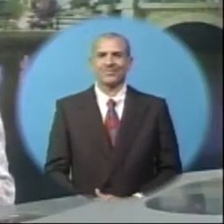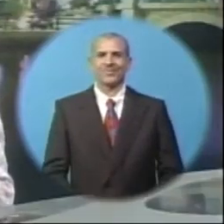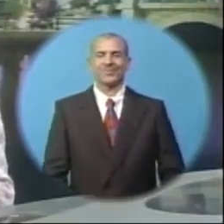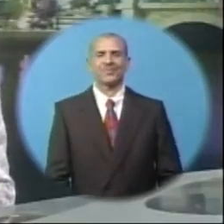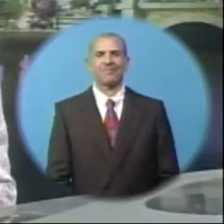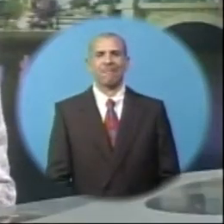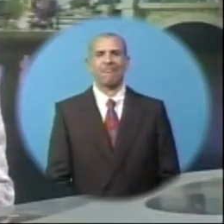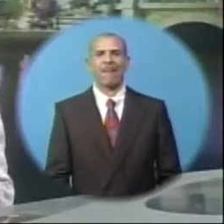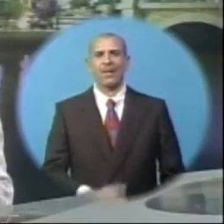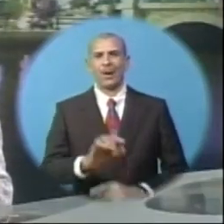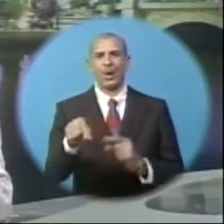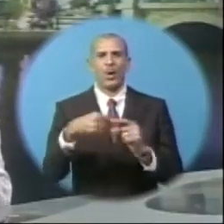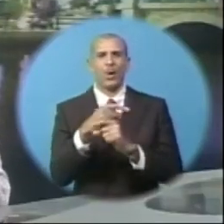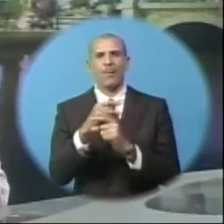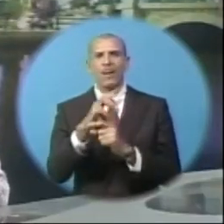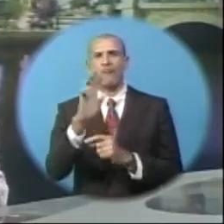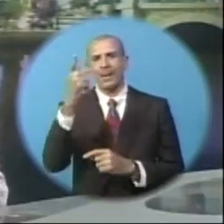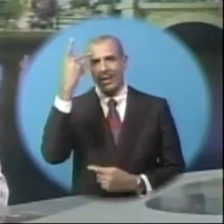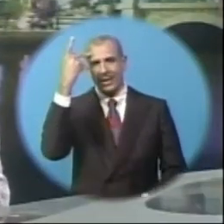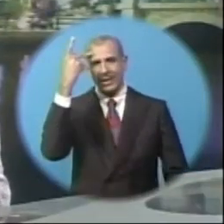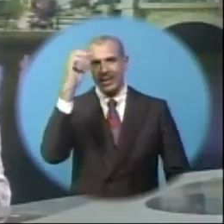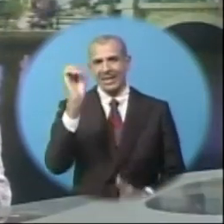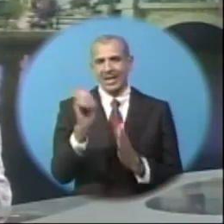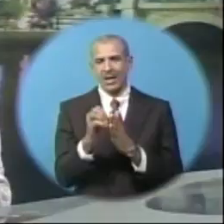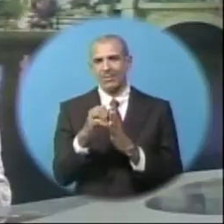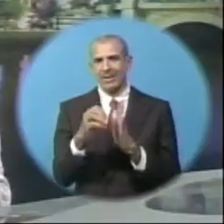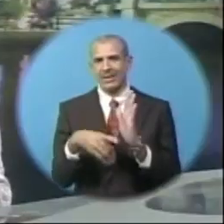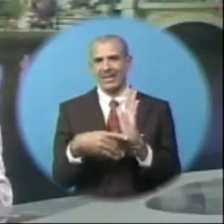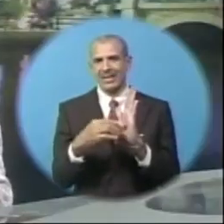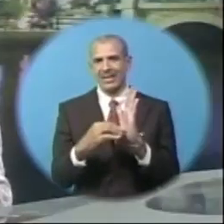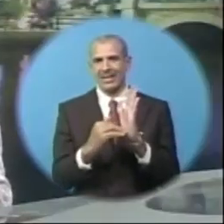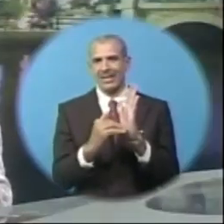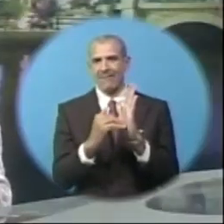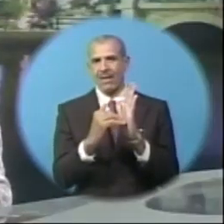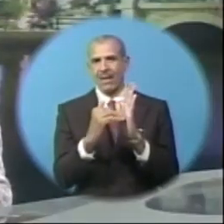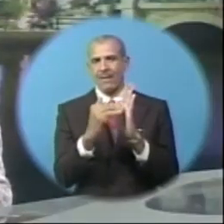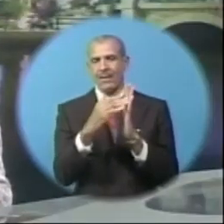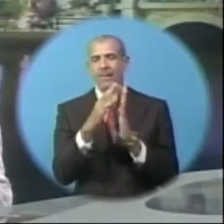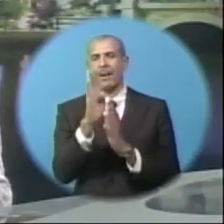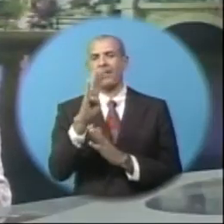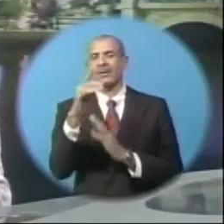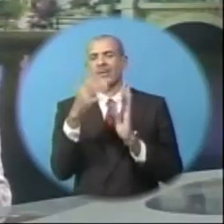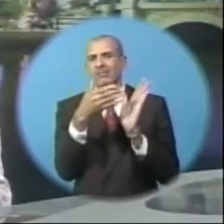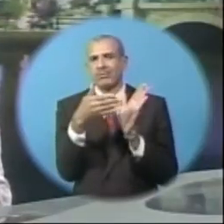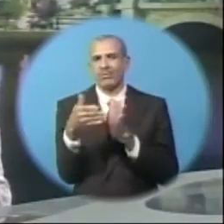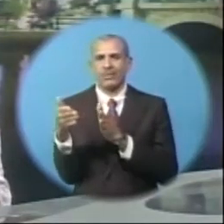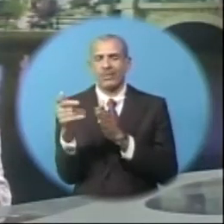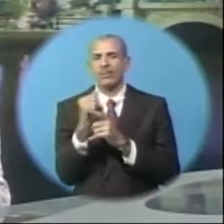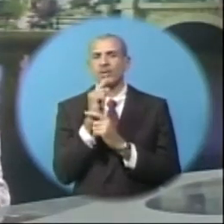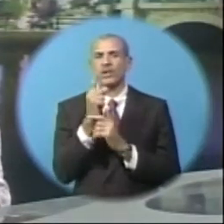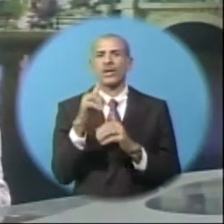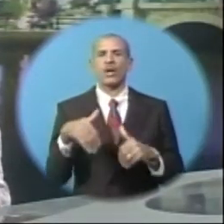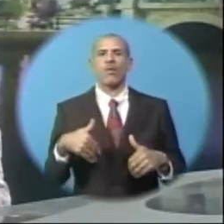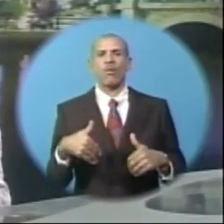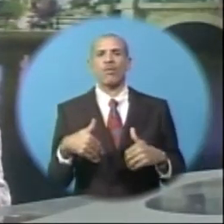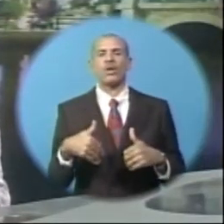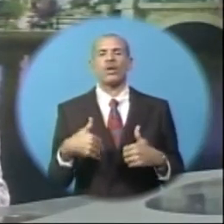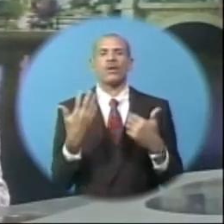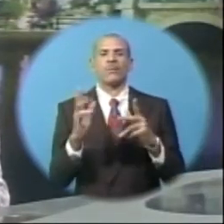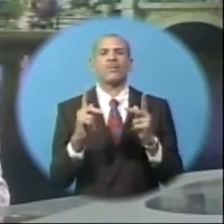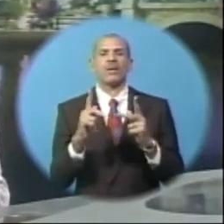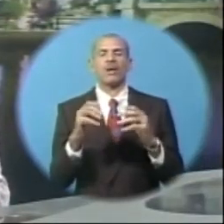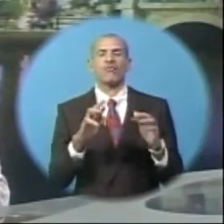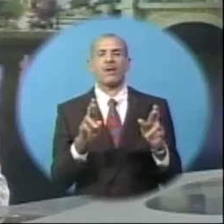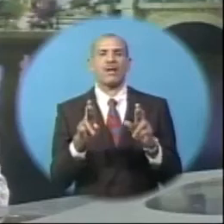As the global political economy continues to develop, Barbados needs to put measures in place to ensure its youth are well equipped to face